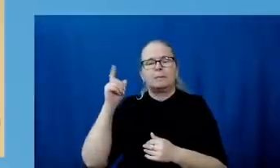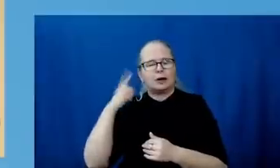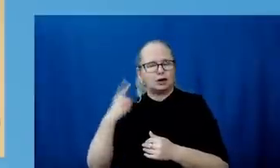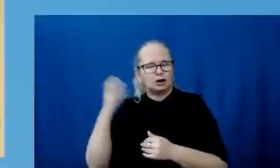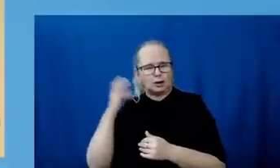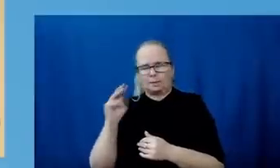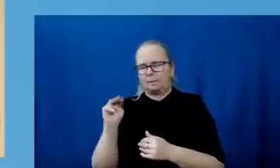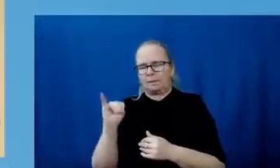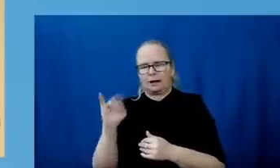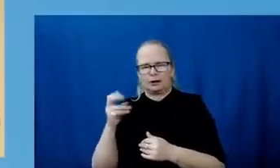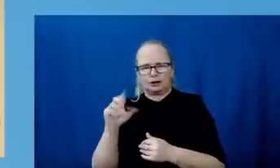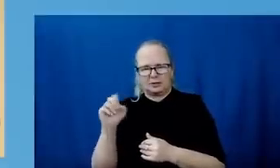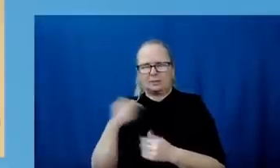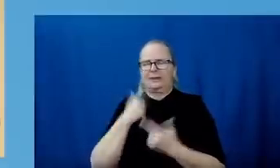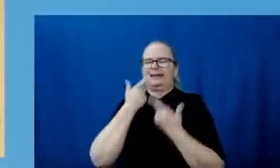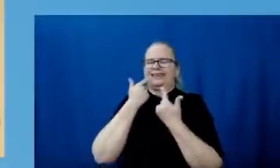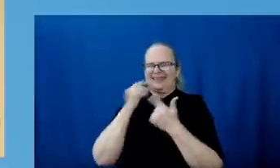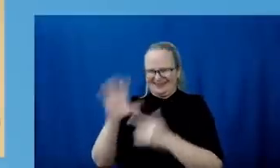I'm a